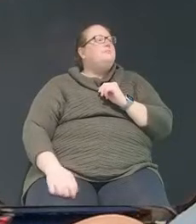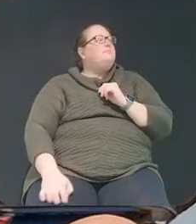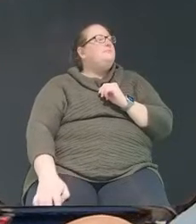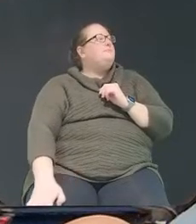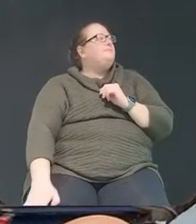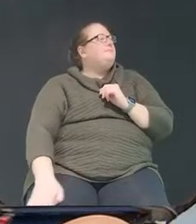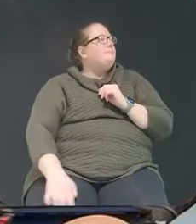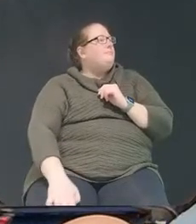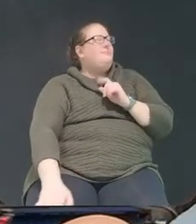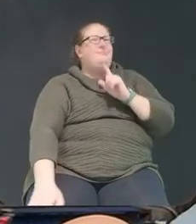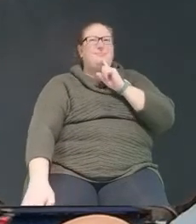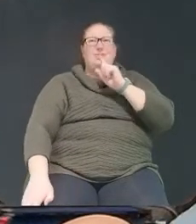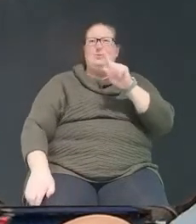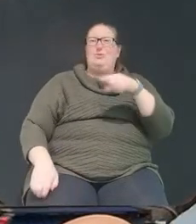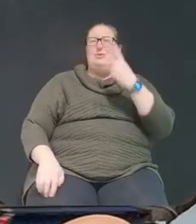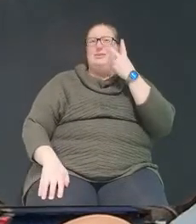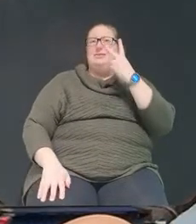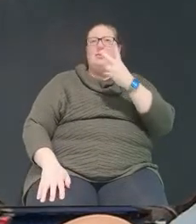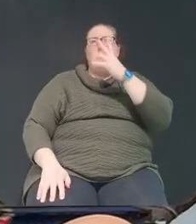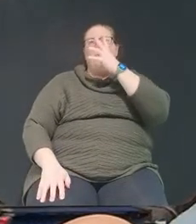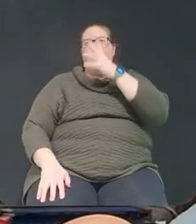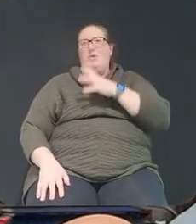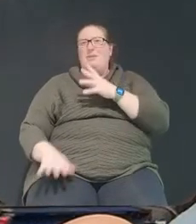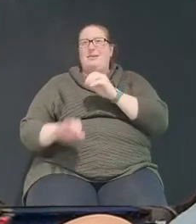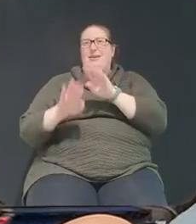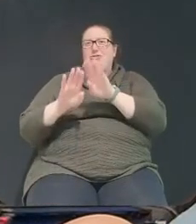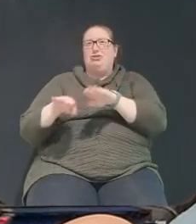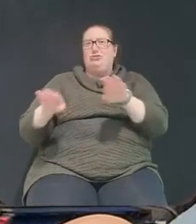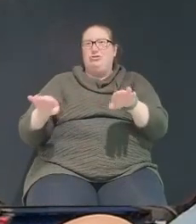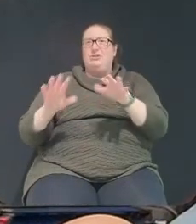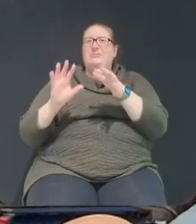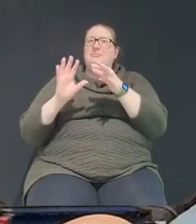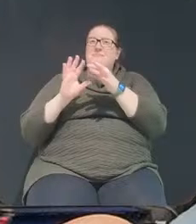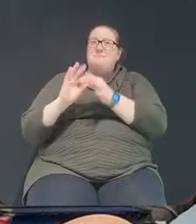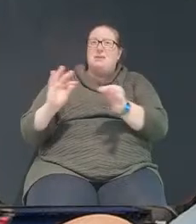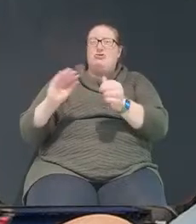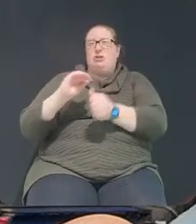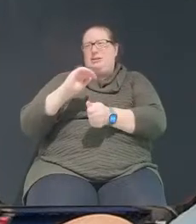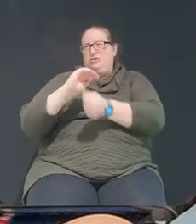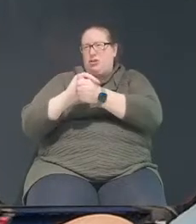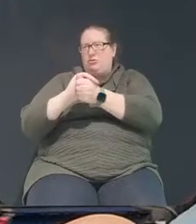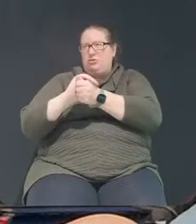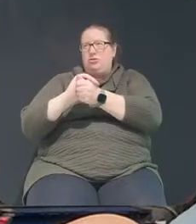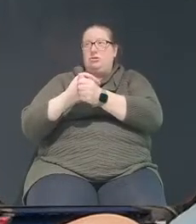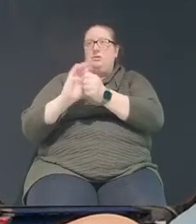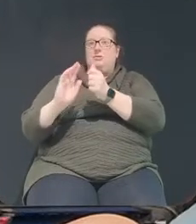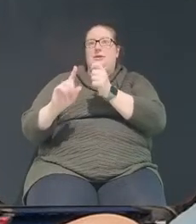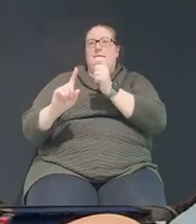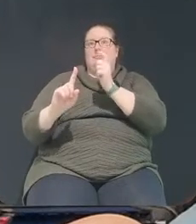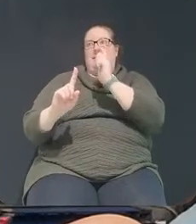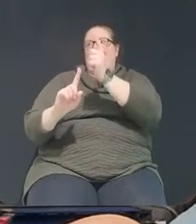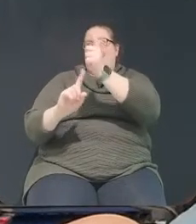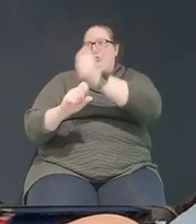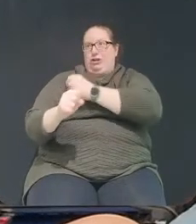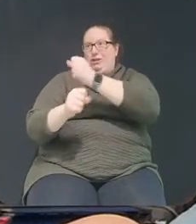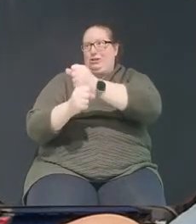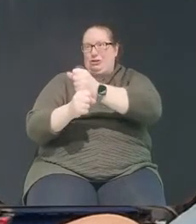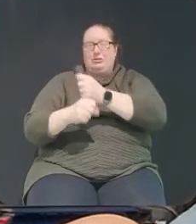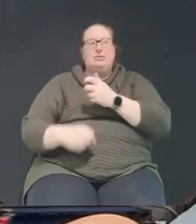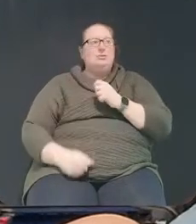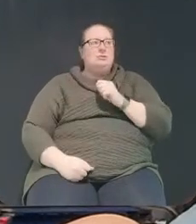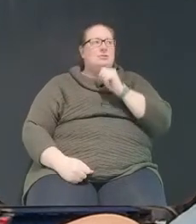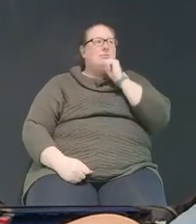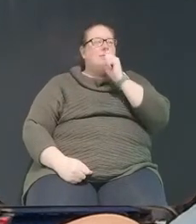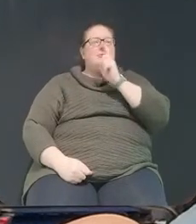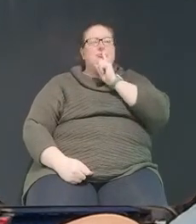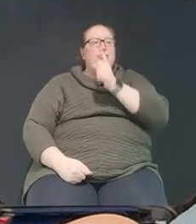I really only saw women and children referred to in shelters in later years. So I'm not